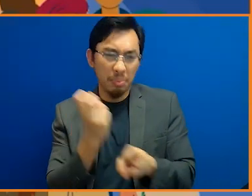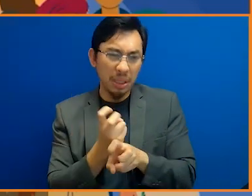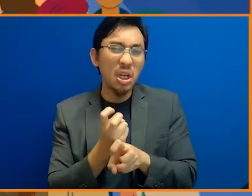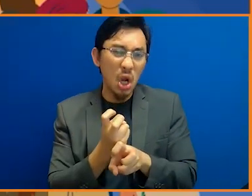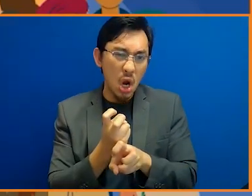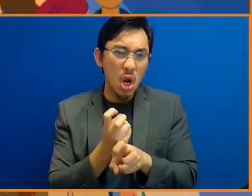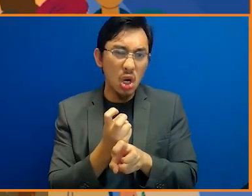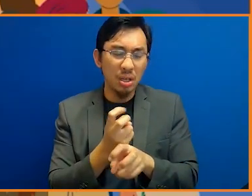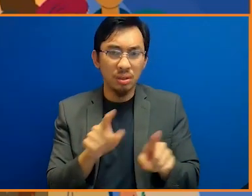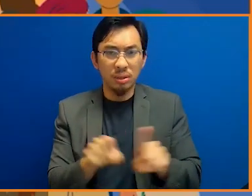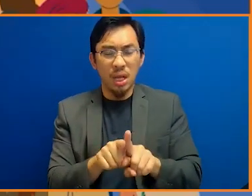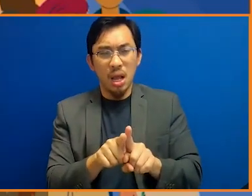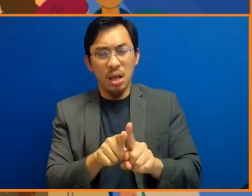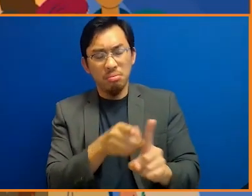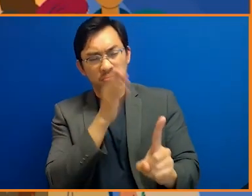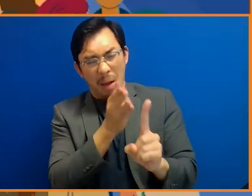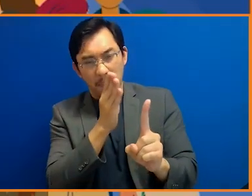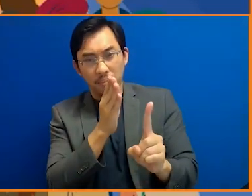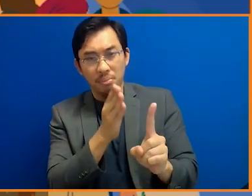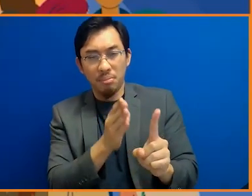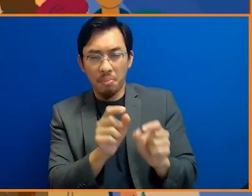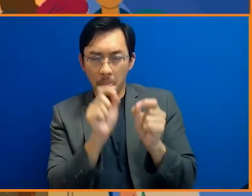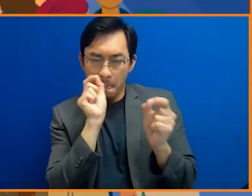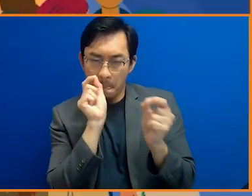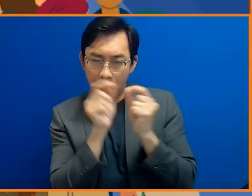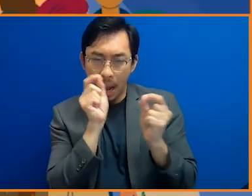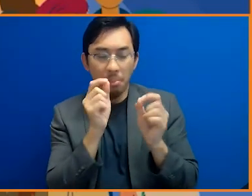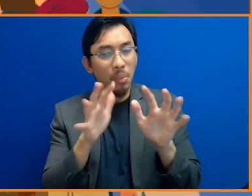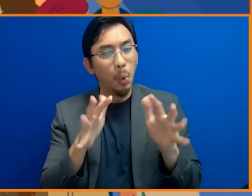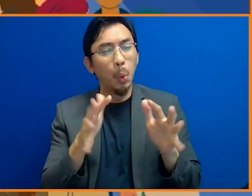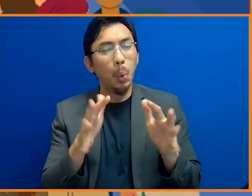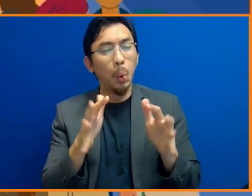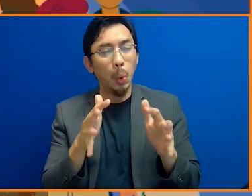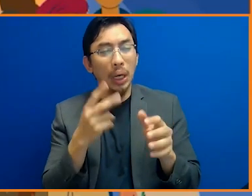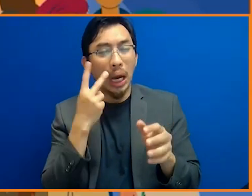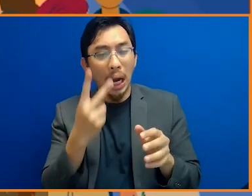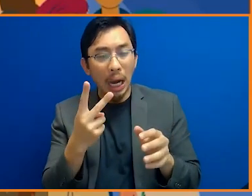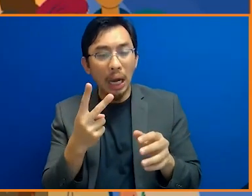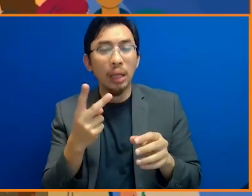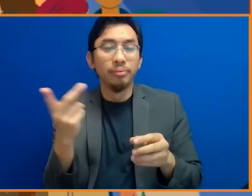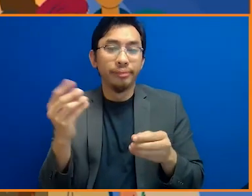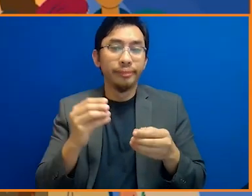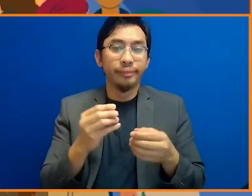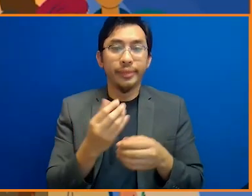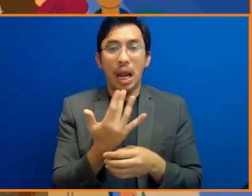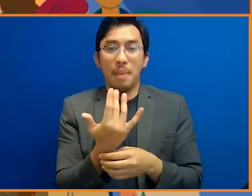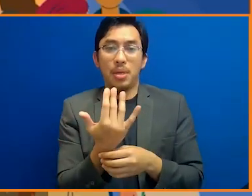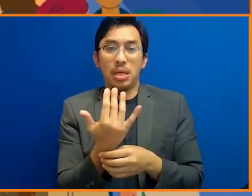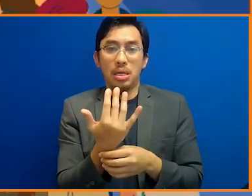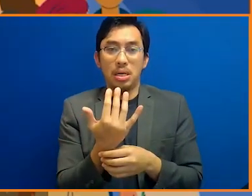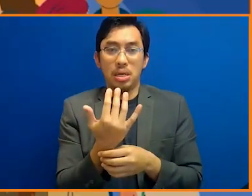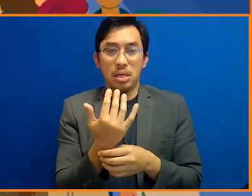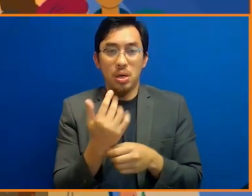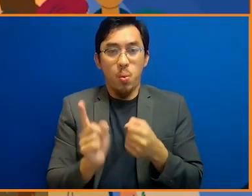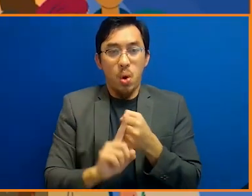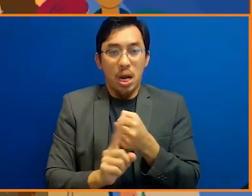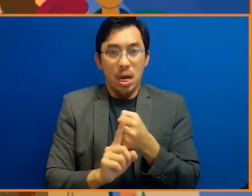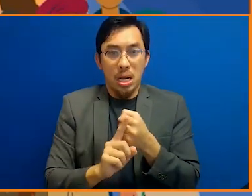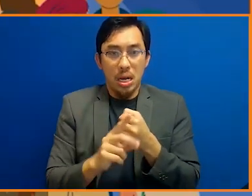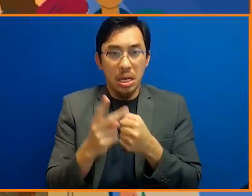to punctually or very high accuracy in giving numbers for